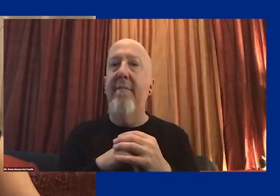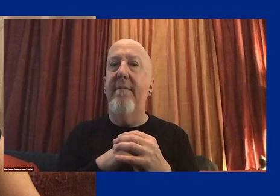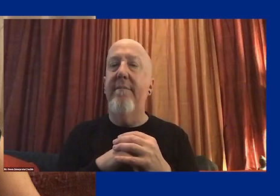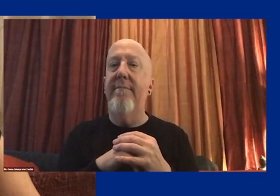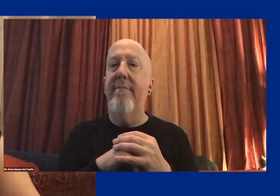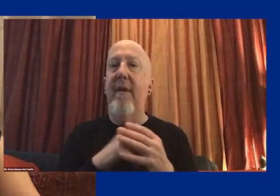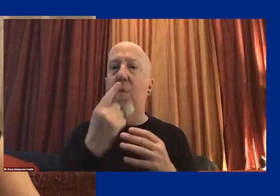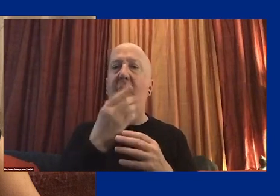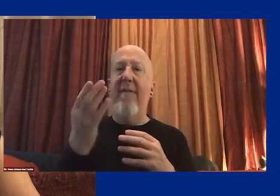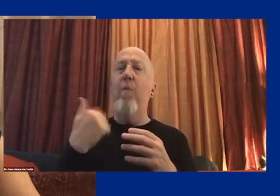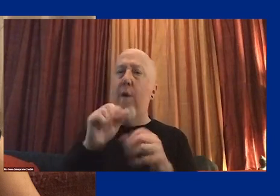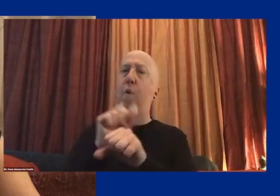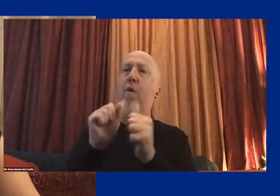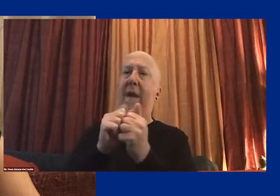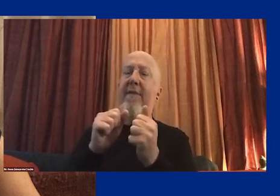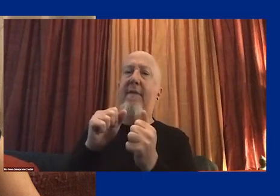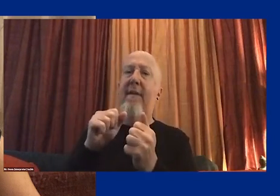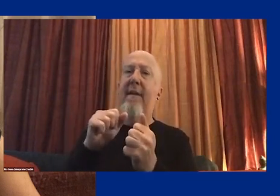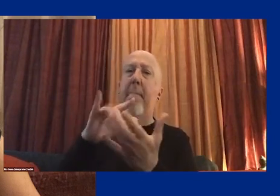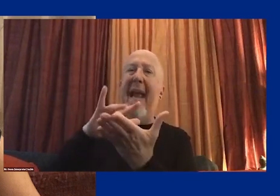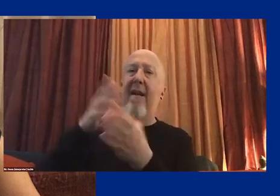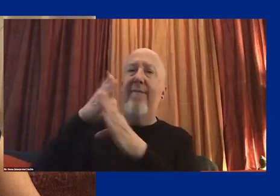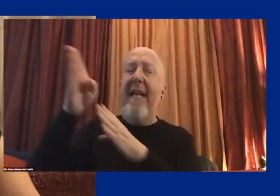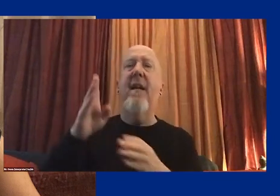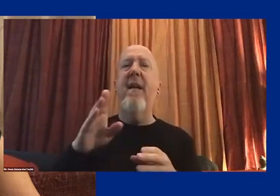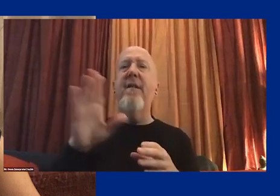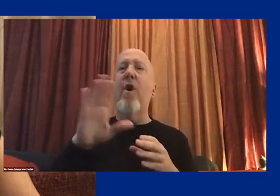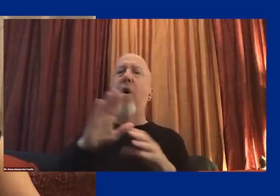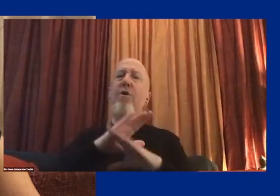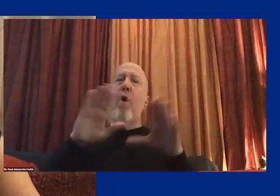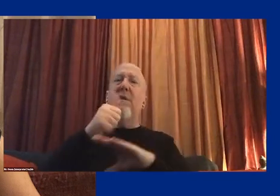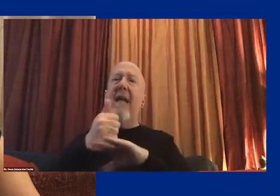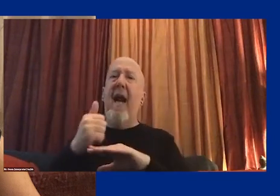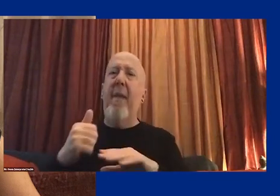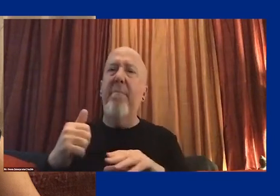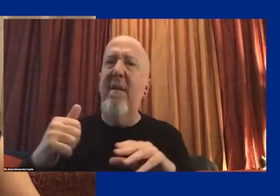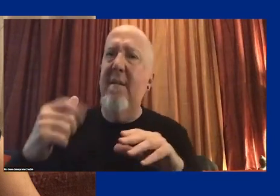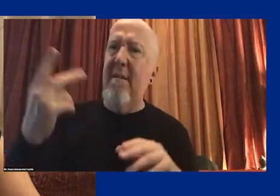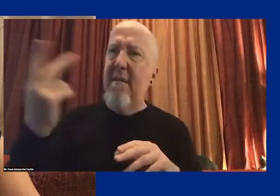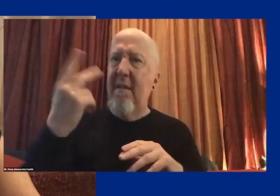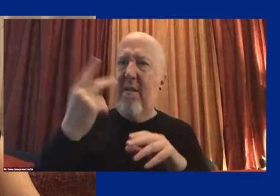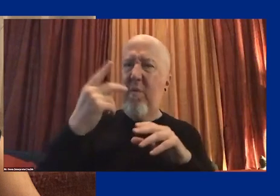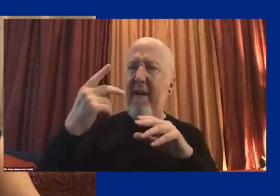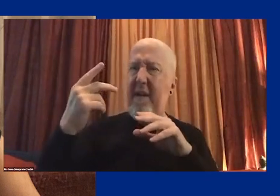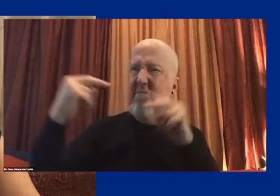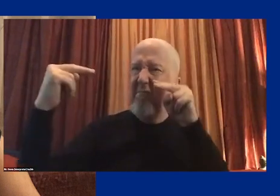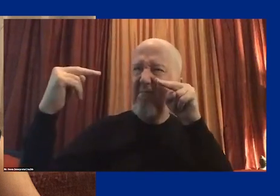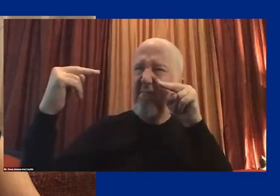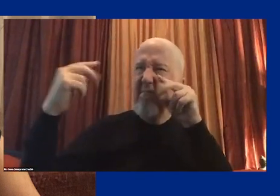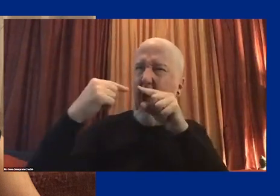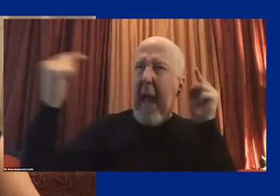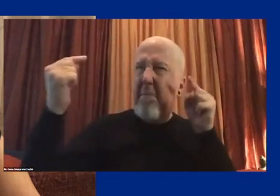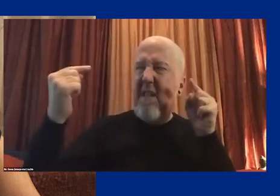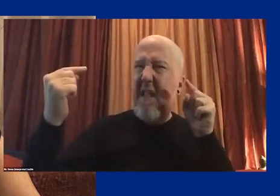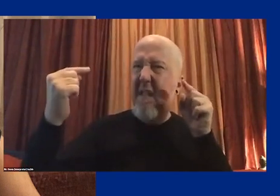really important is not to see ourselves in opposition to folks who are providing care. This is